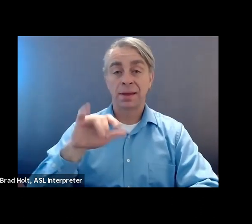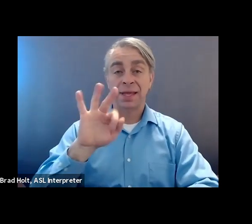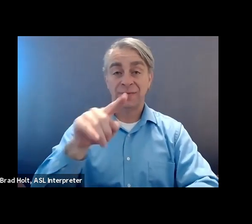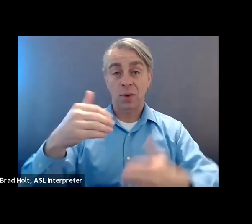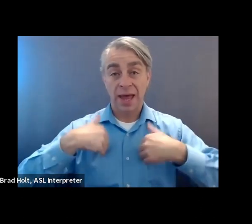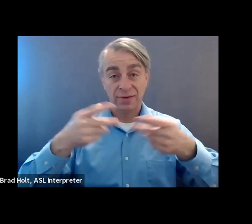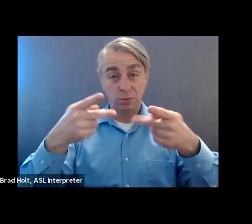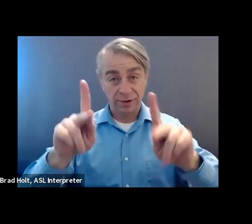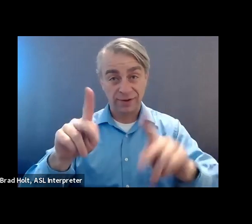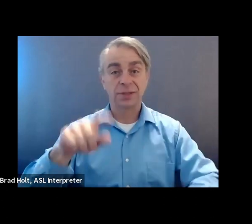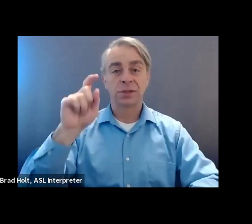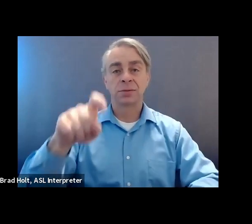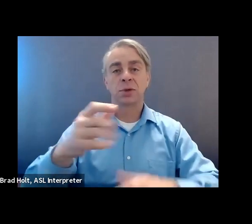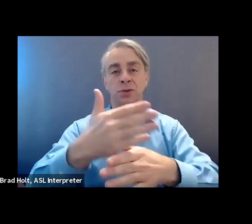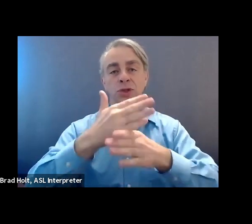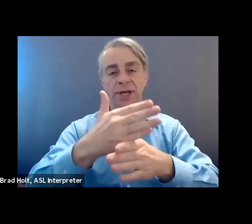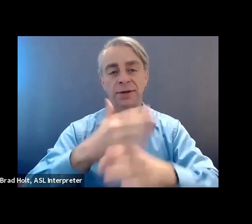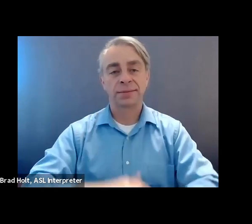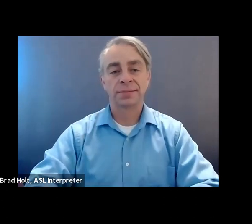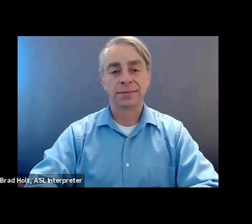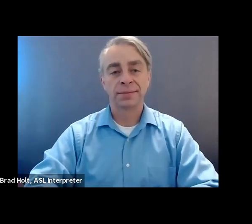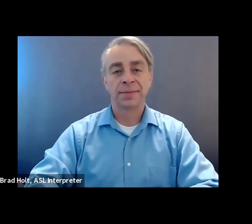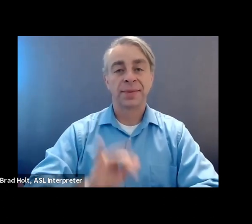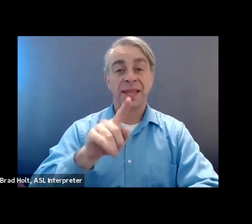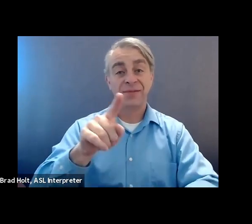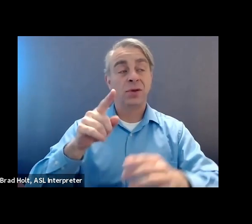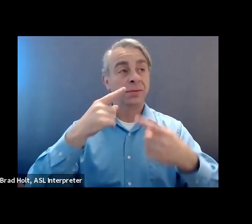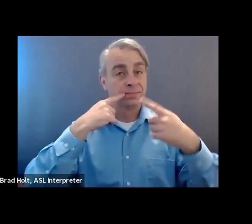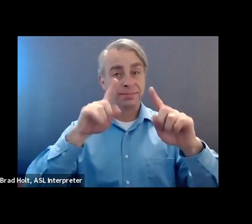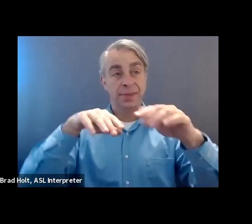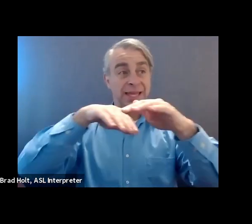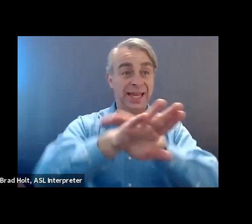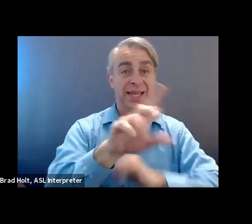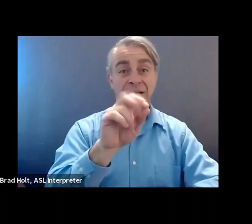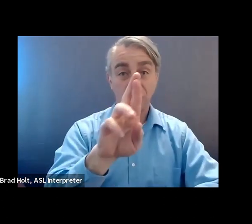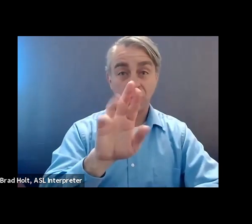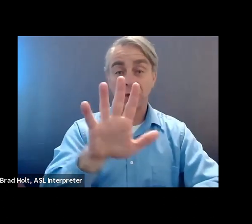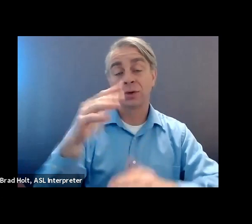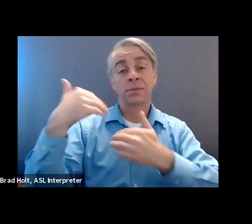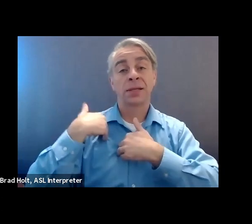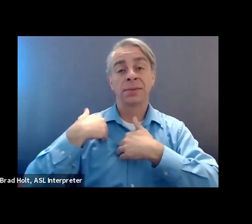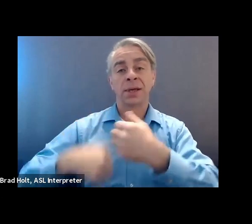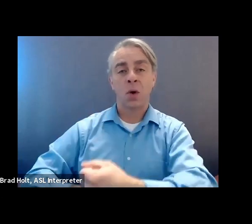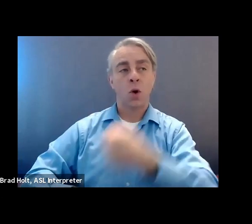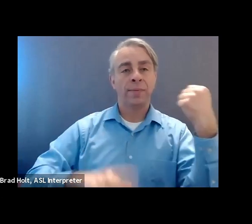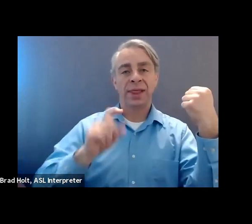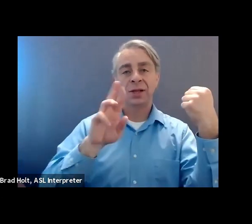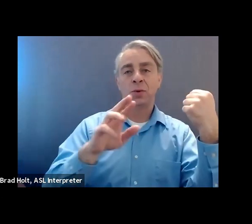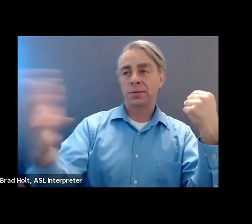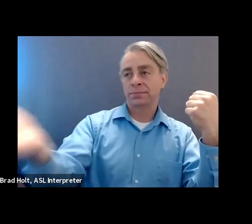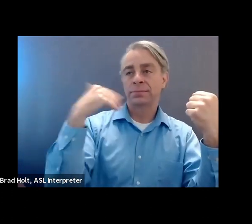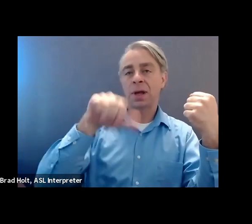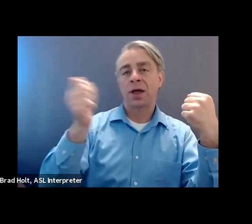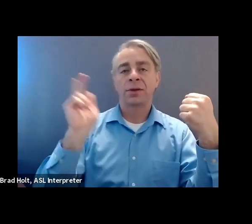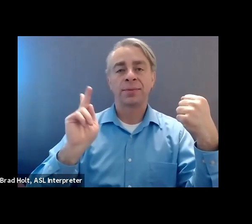it. If you get inside the door, your job is to hold it open for somebody else. That's